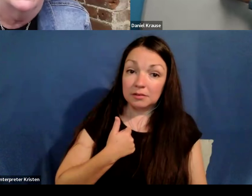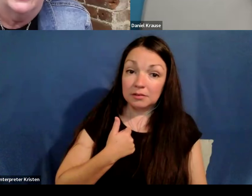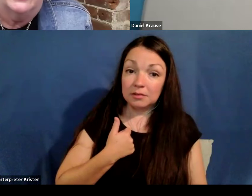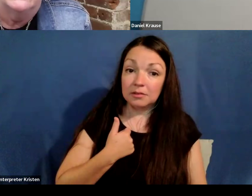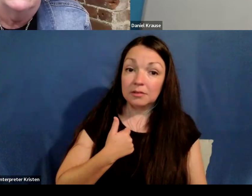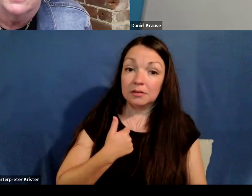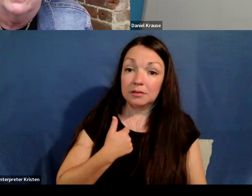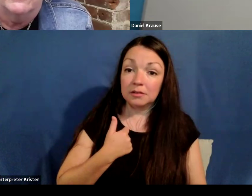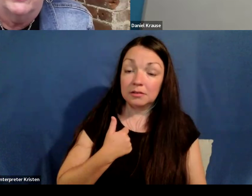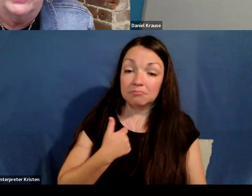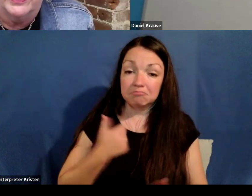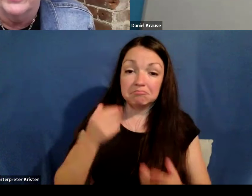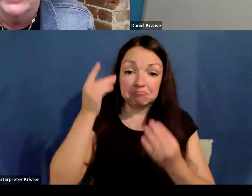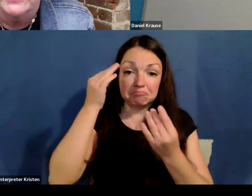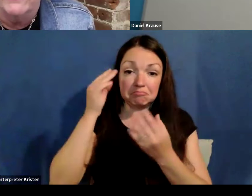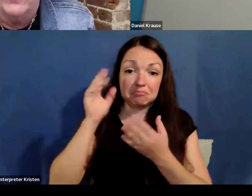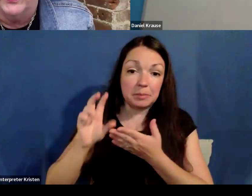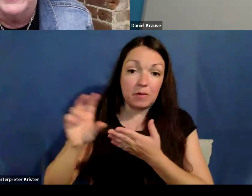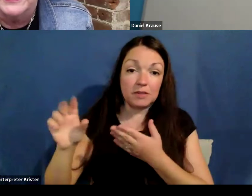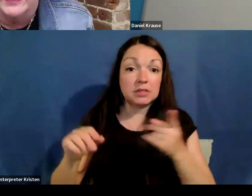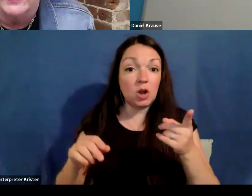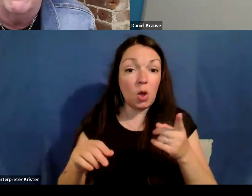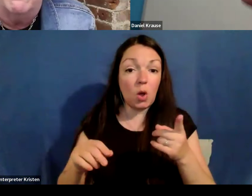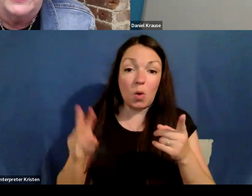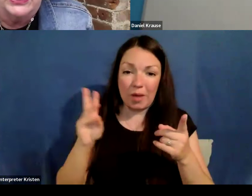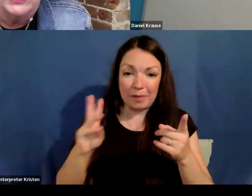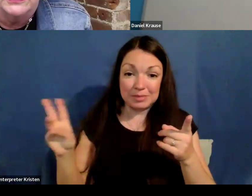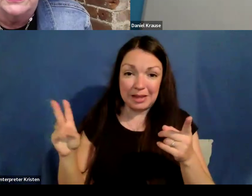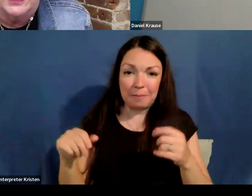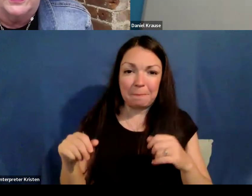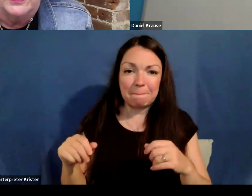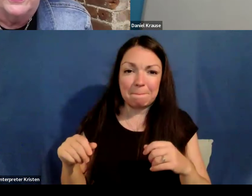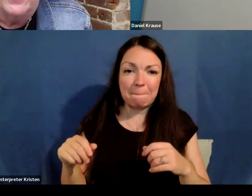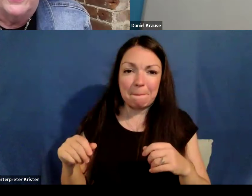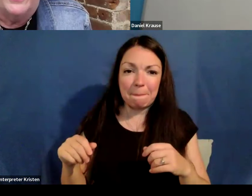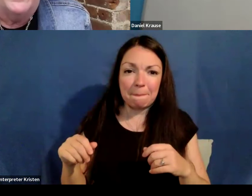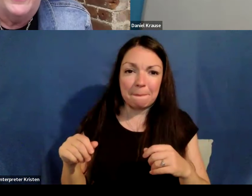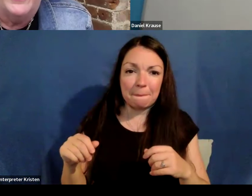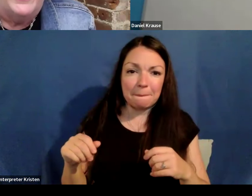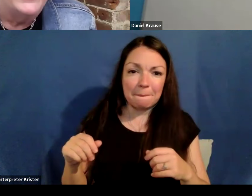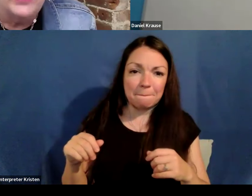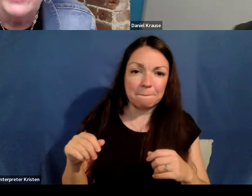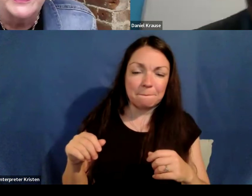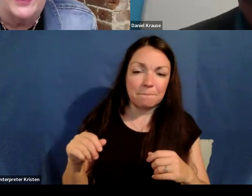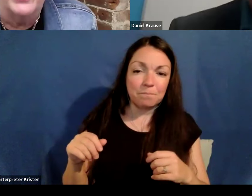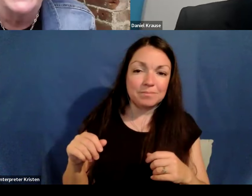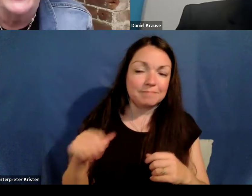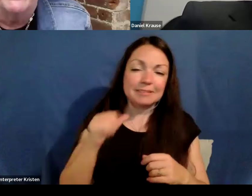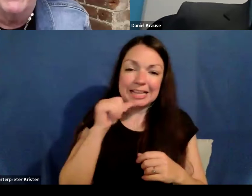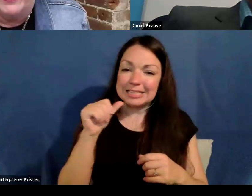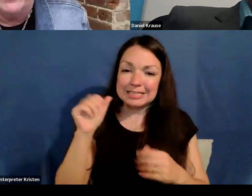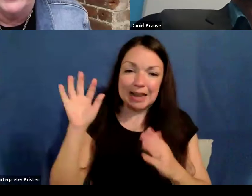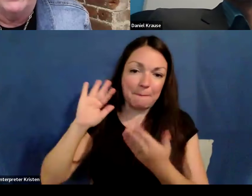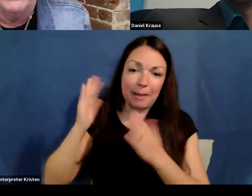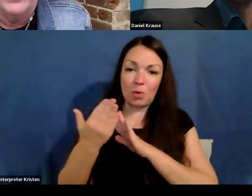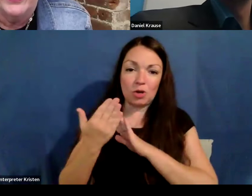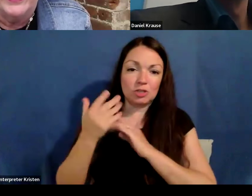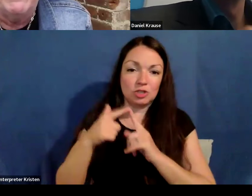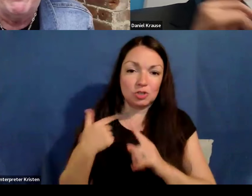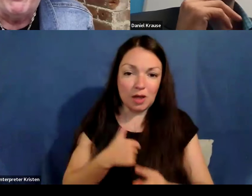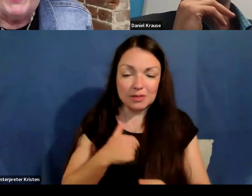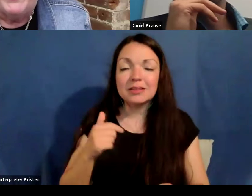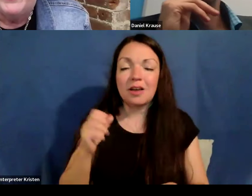investing. And there you go. He just gave you a website, Except it's investor. backwards. Investor.gov. No, it's not. We see it right. So Okay, you're